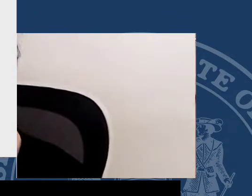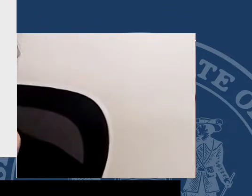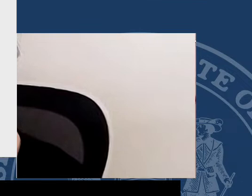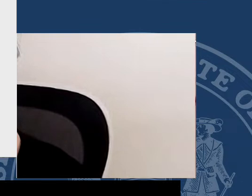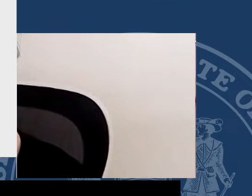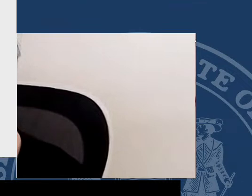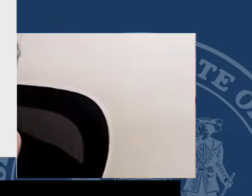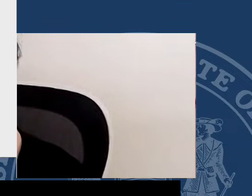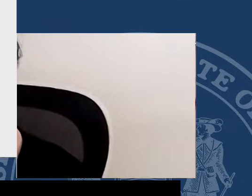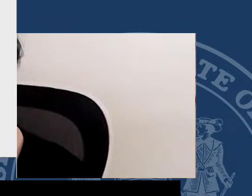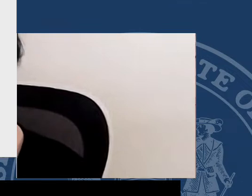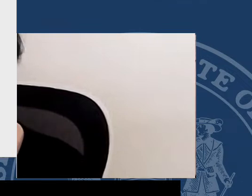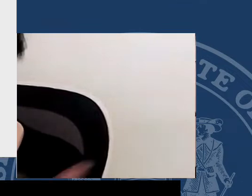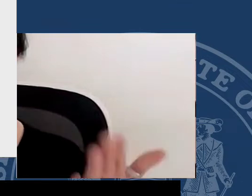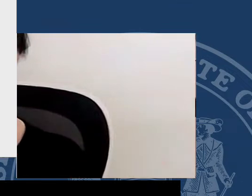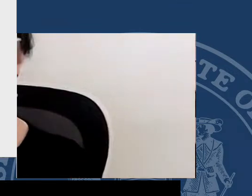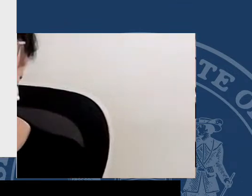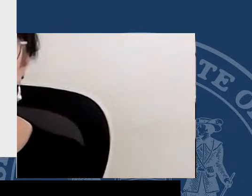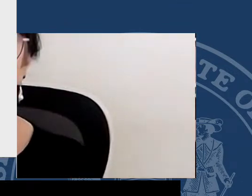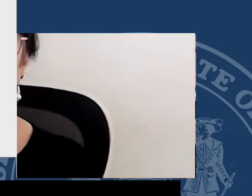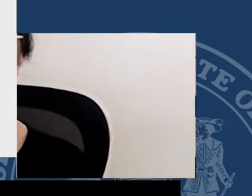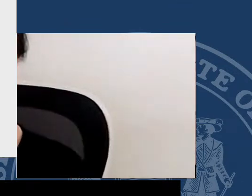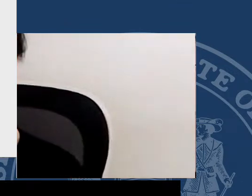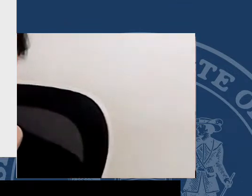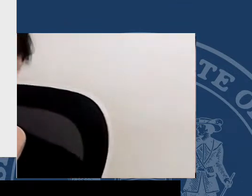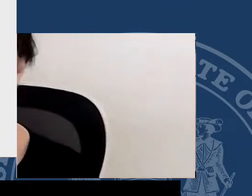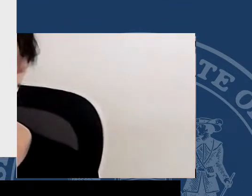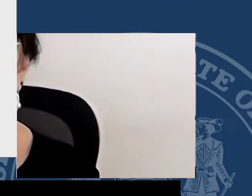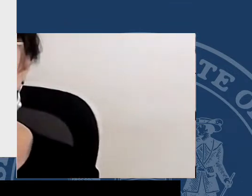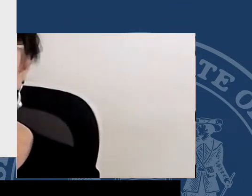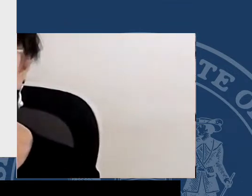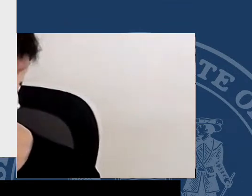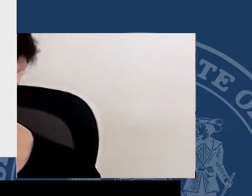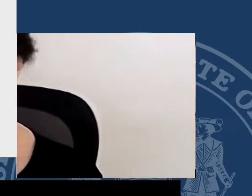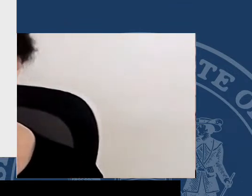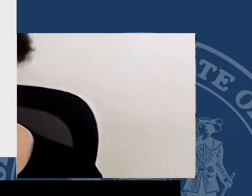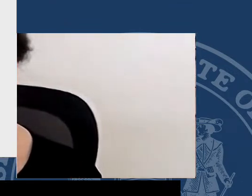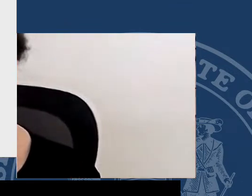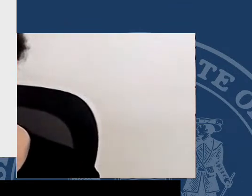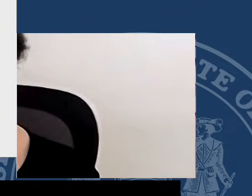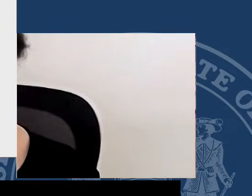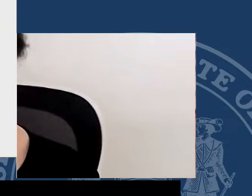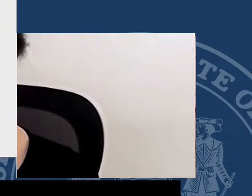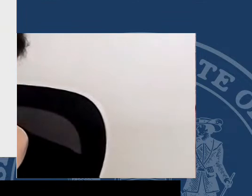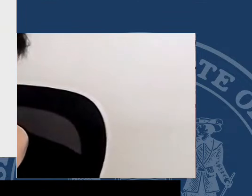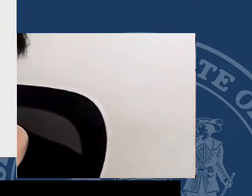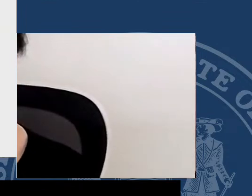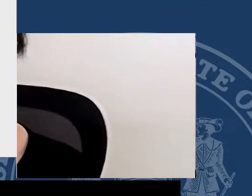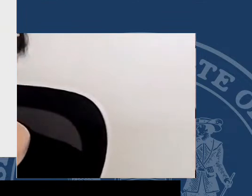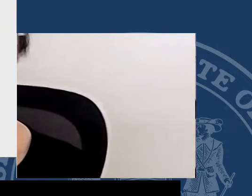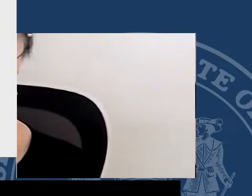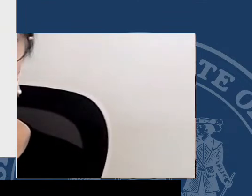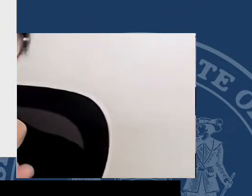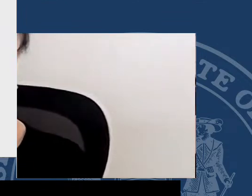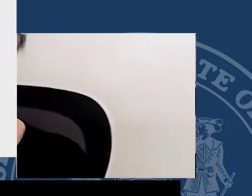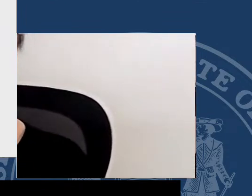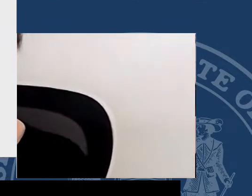what the economy's doing, whether the state is going to generate more revenue, and they come up with a projection